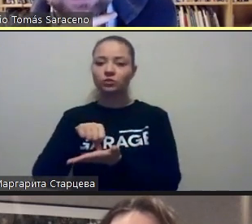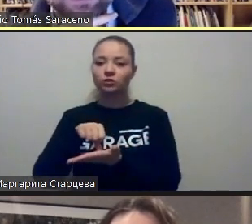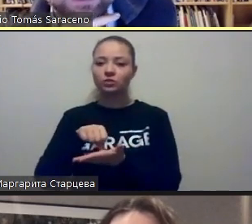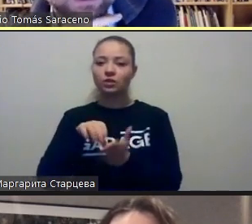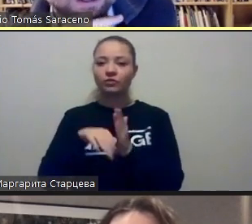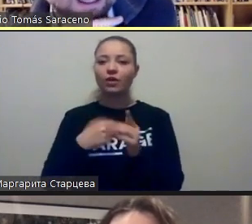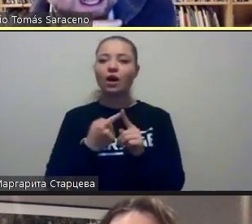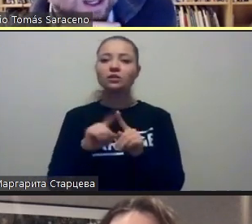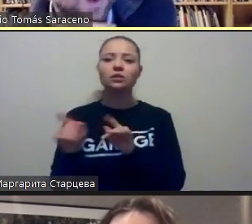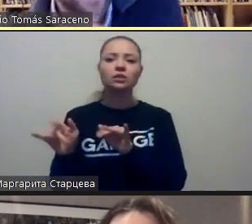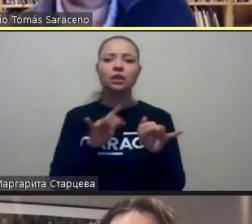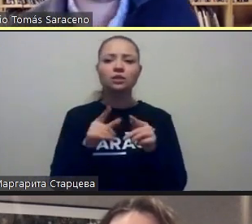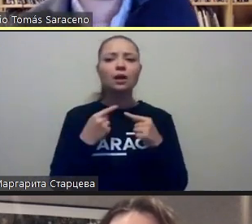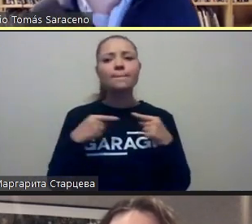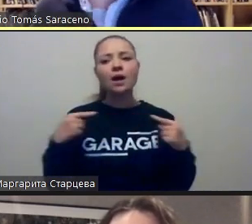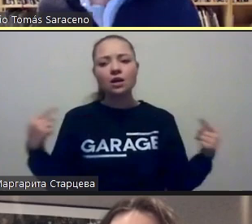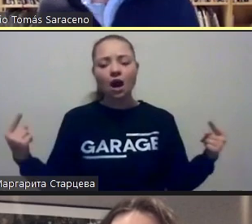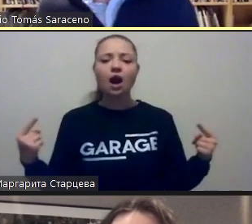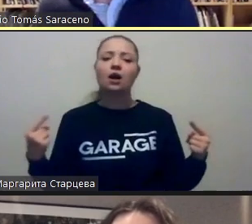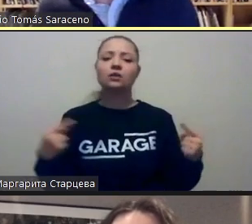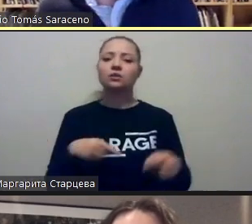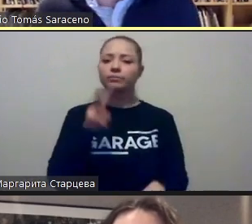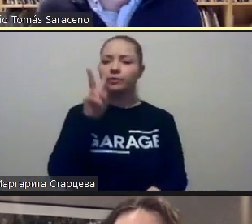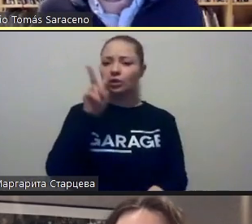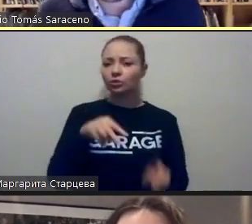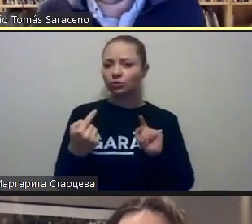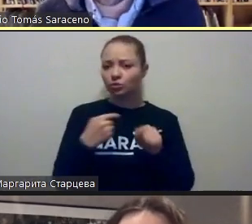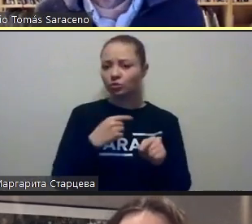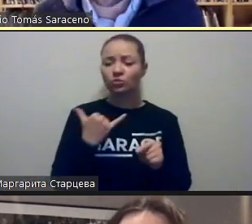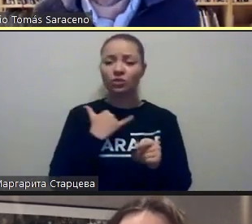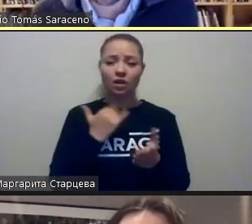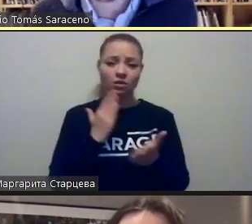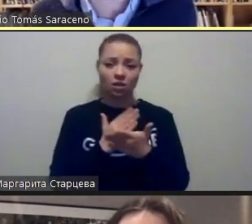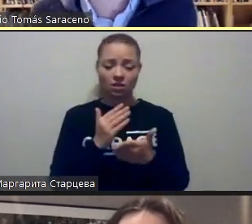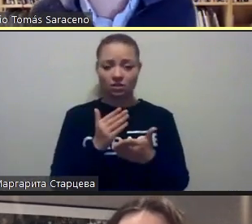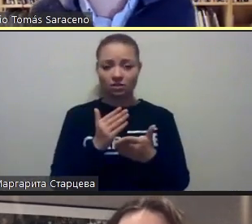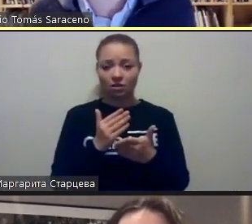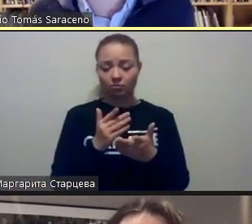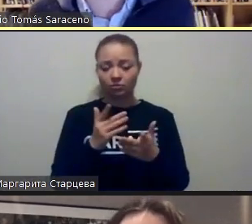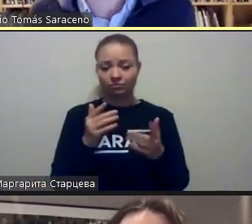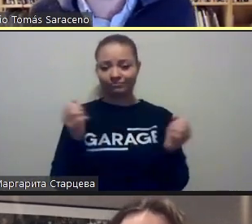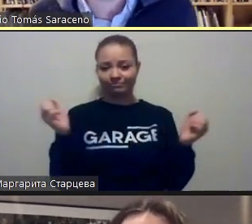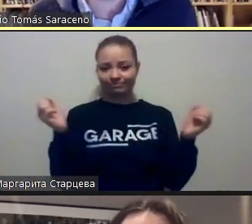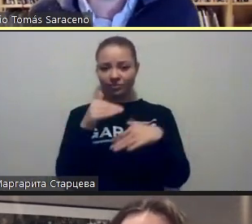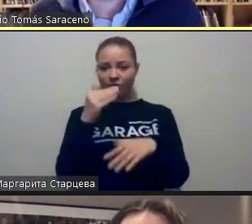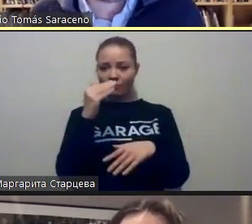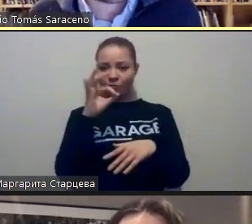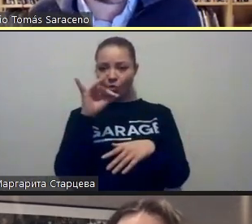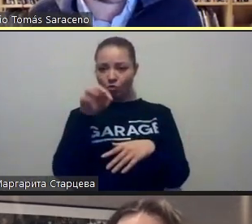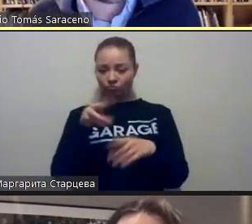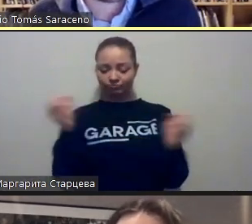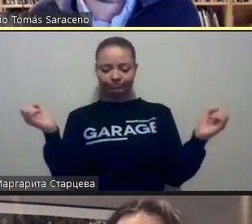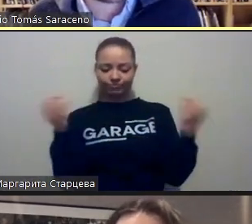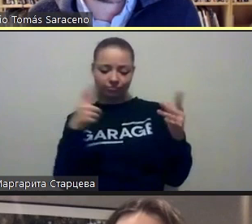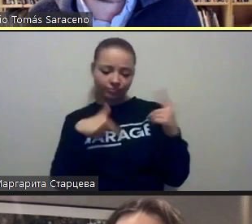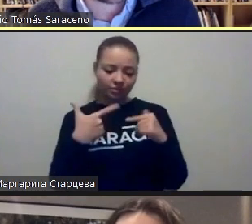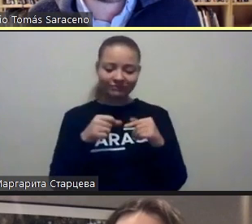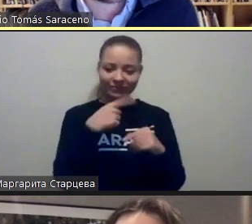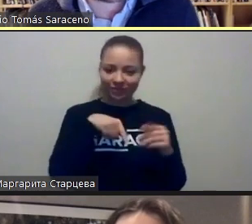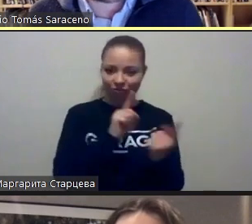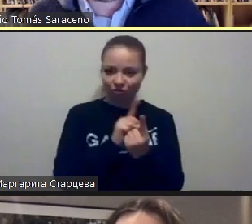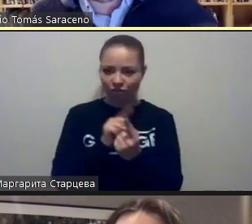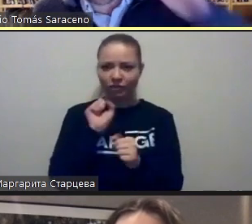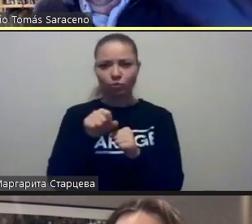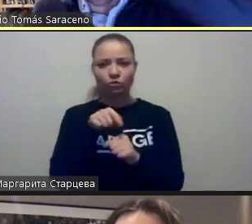forum where, some of the conversation are happening there. And this means it